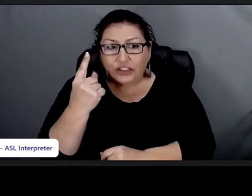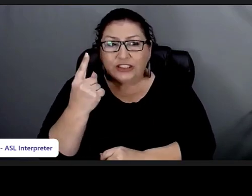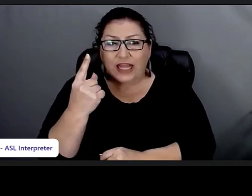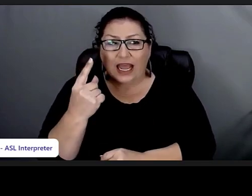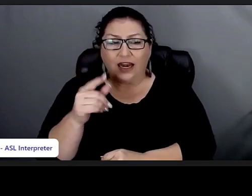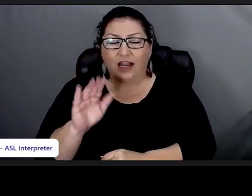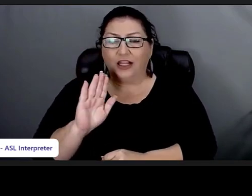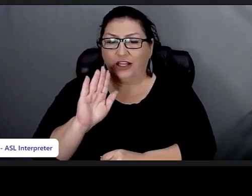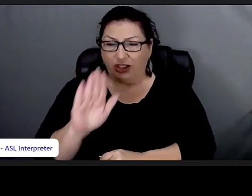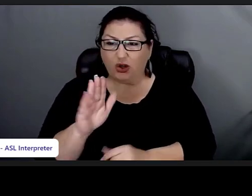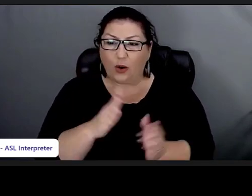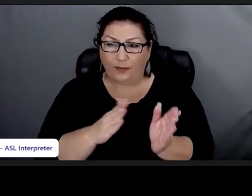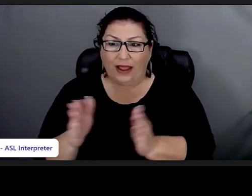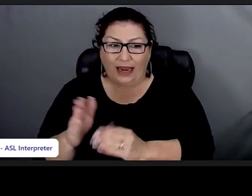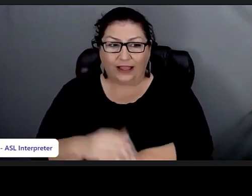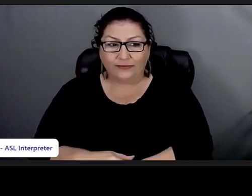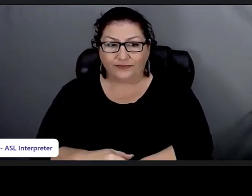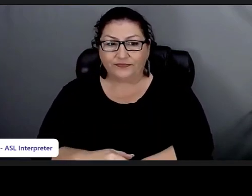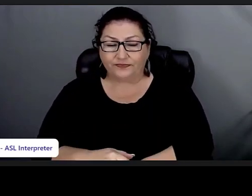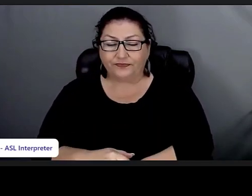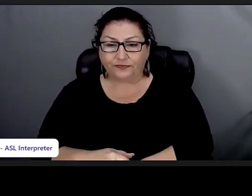is your planning.